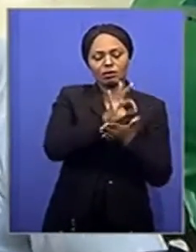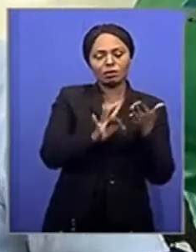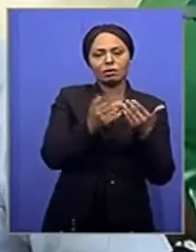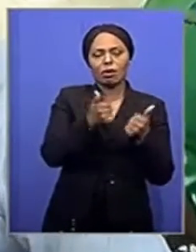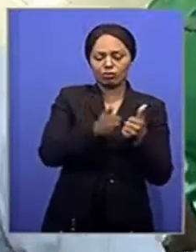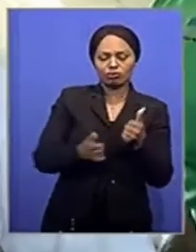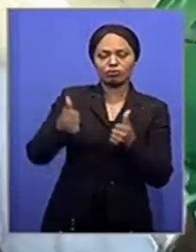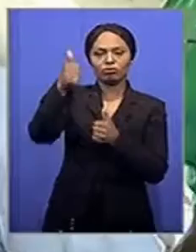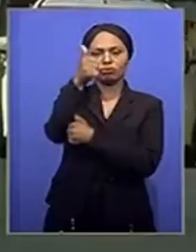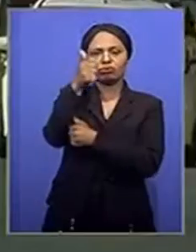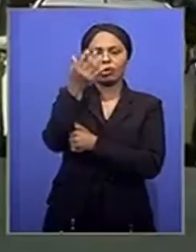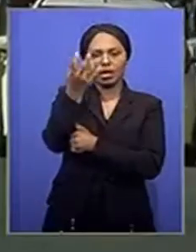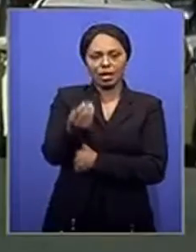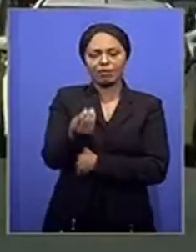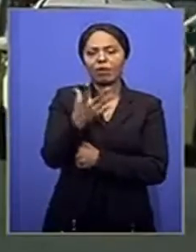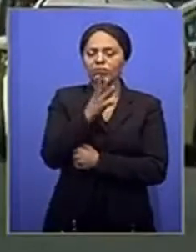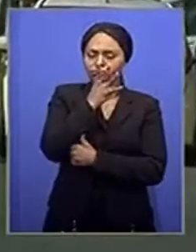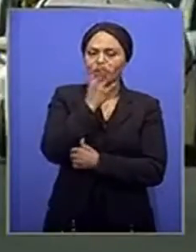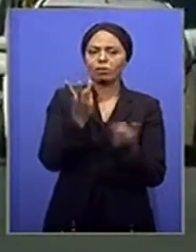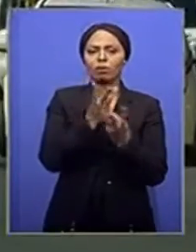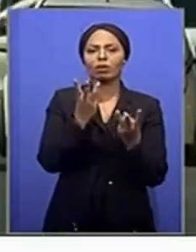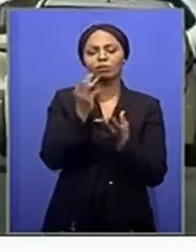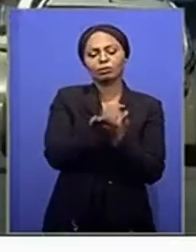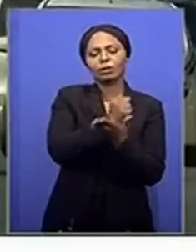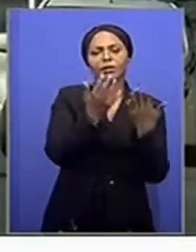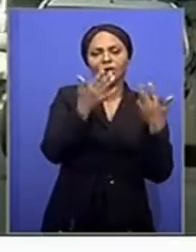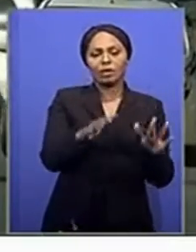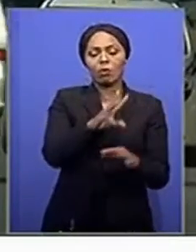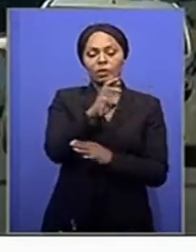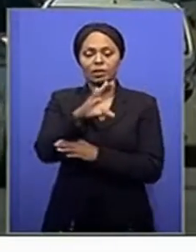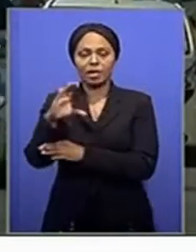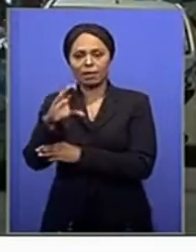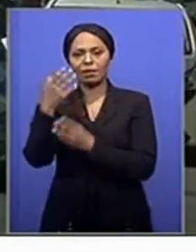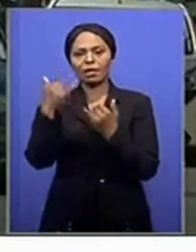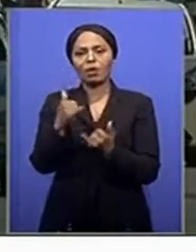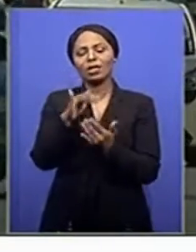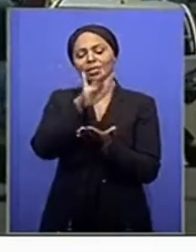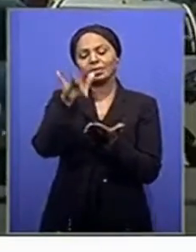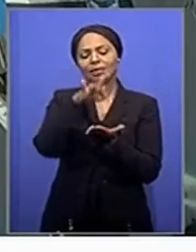ka provinceng ge e sale. Ka Western Cape go ya go bulwa ditese tše